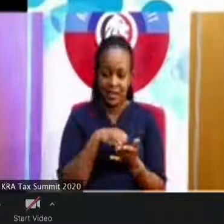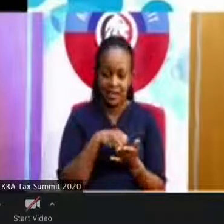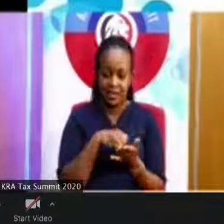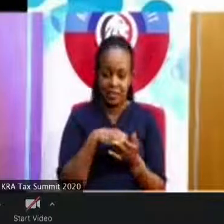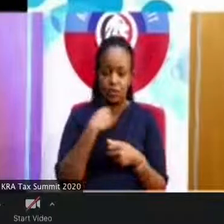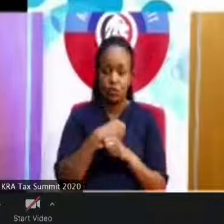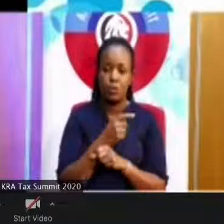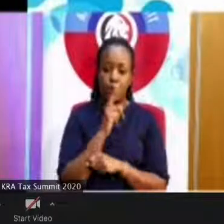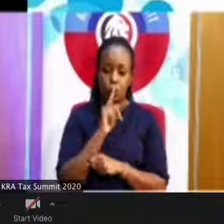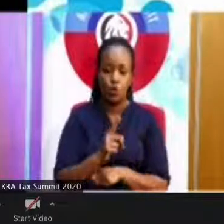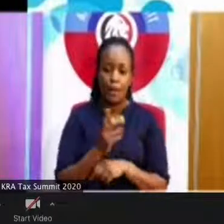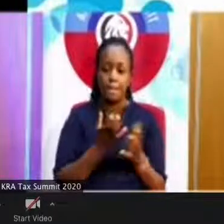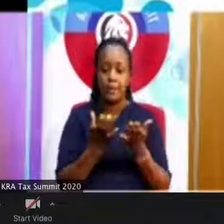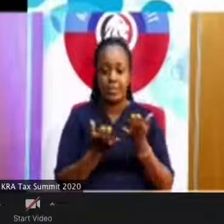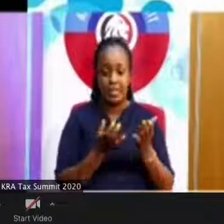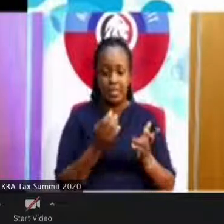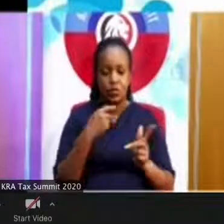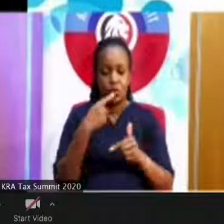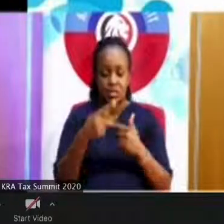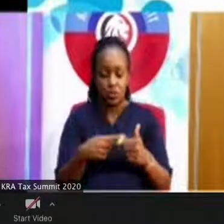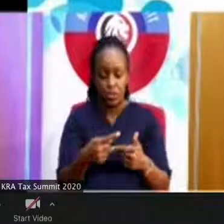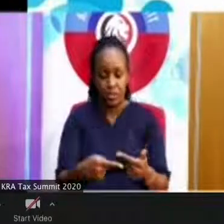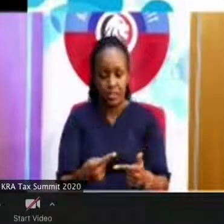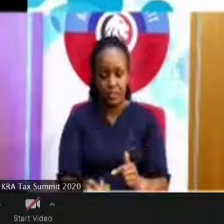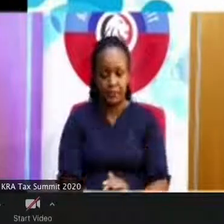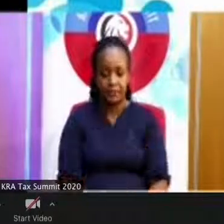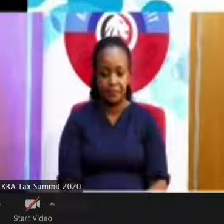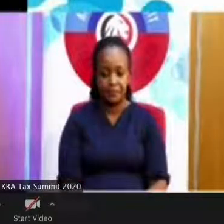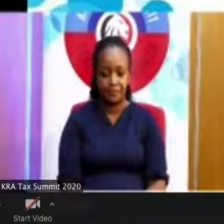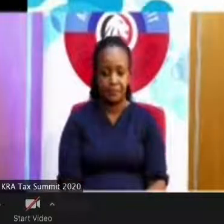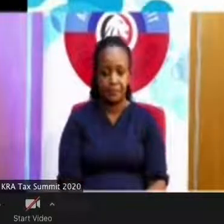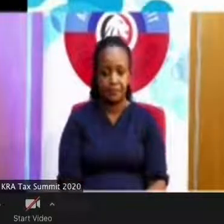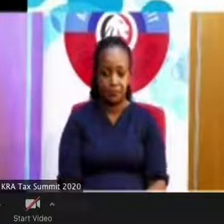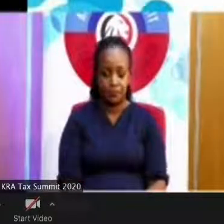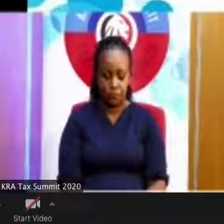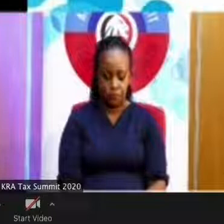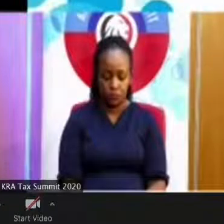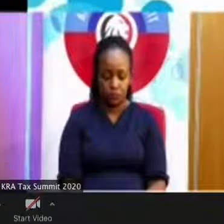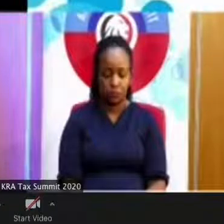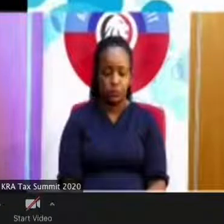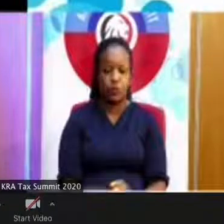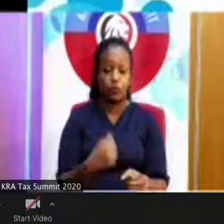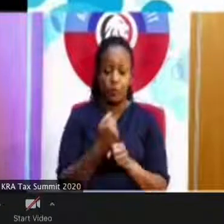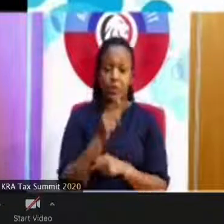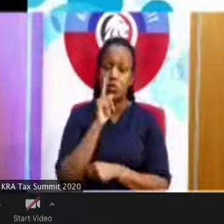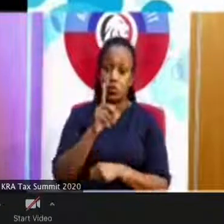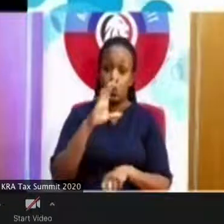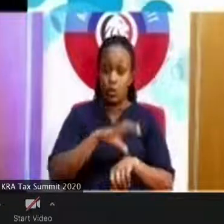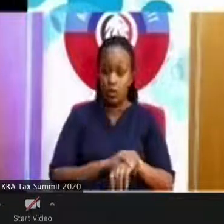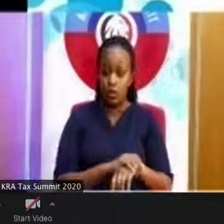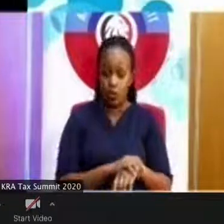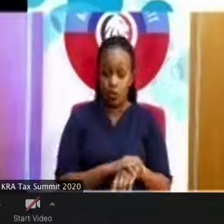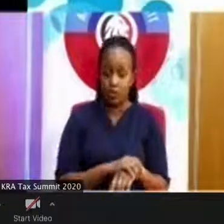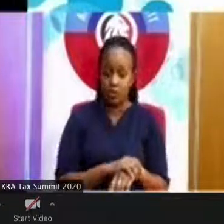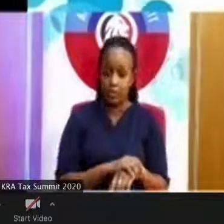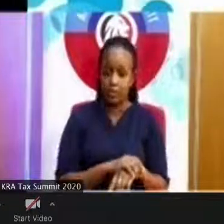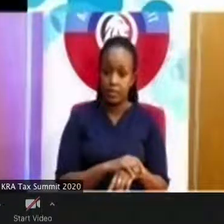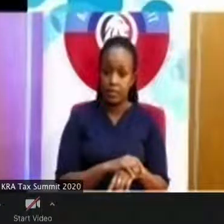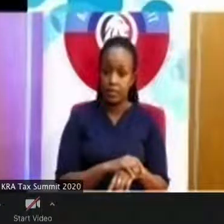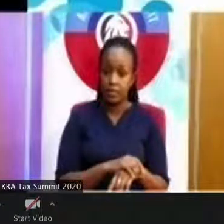continuity was to ensure that we got passes for